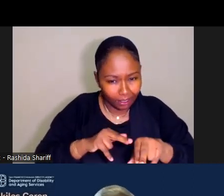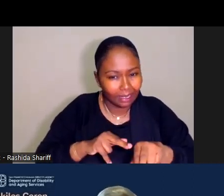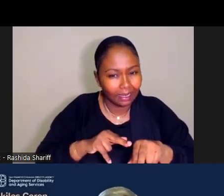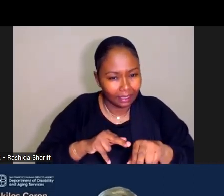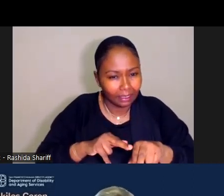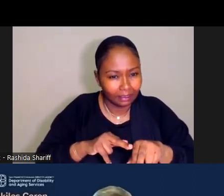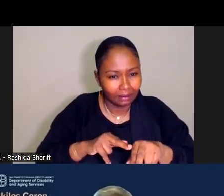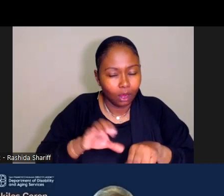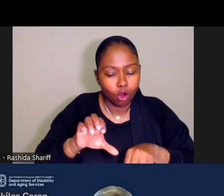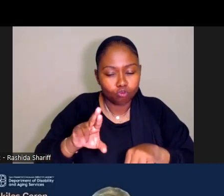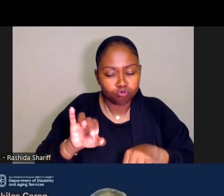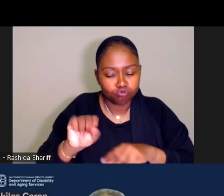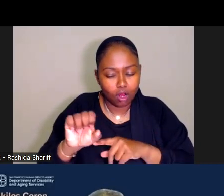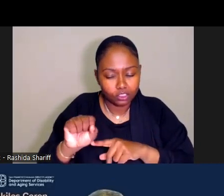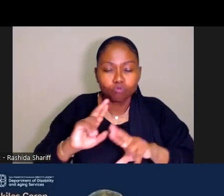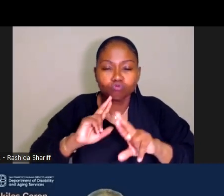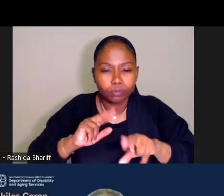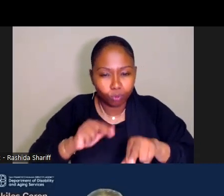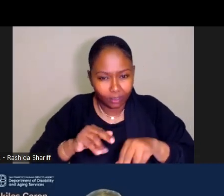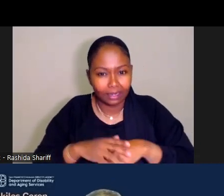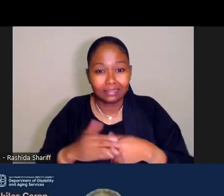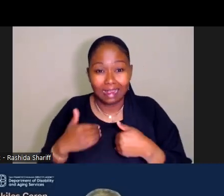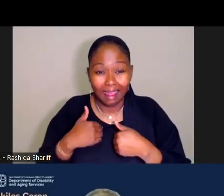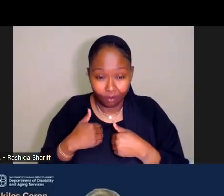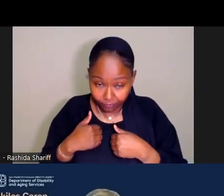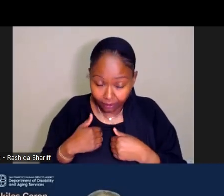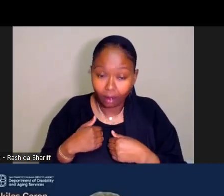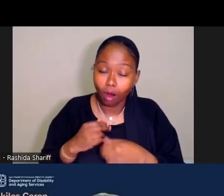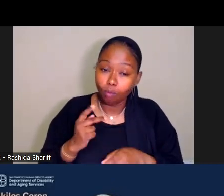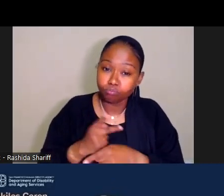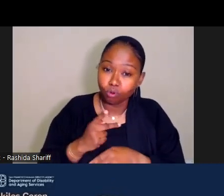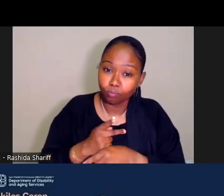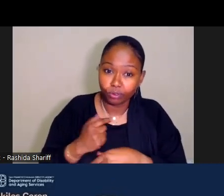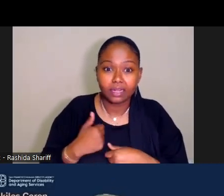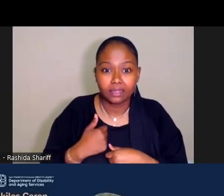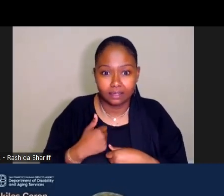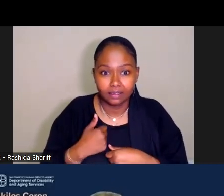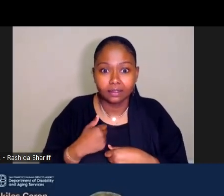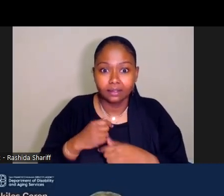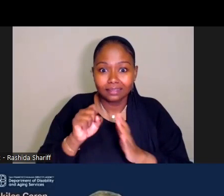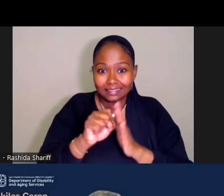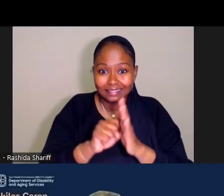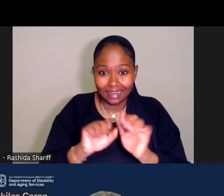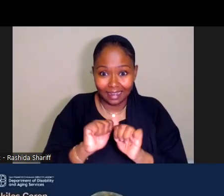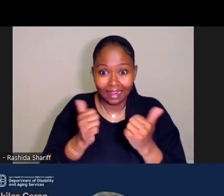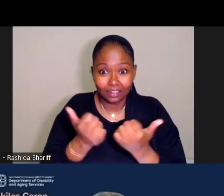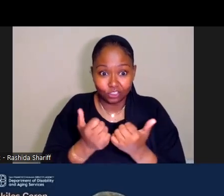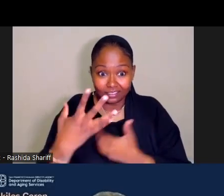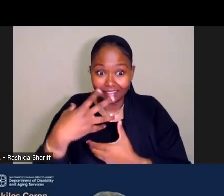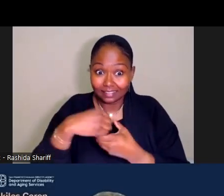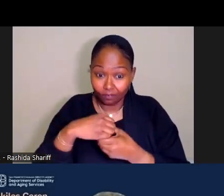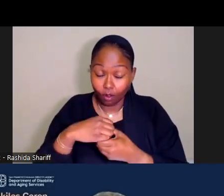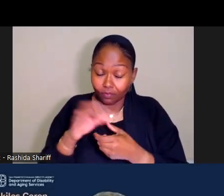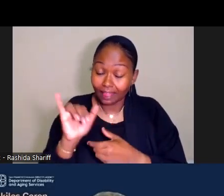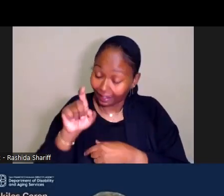the appropriate state agencies and other partners involved as they should at the beginning